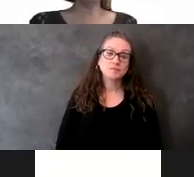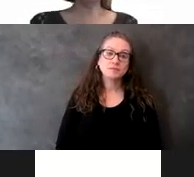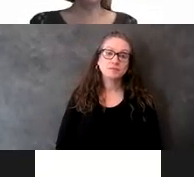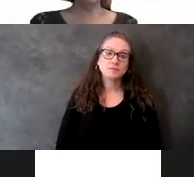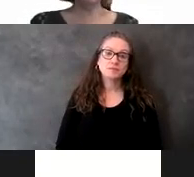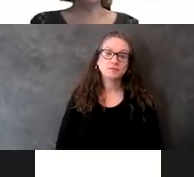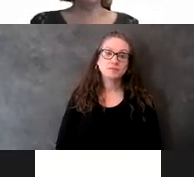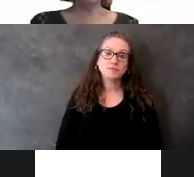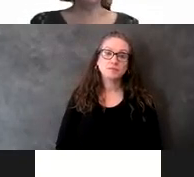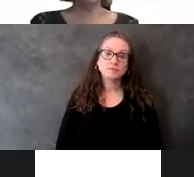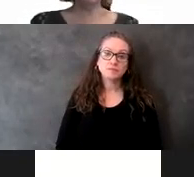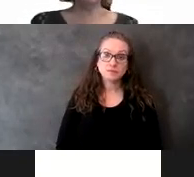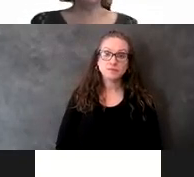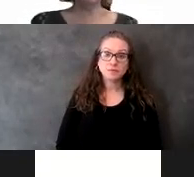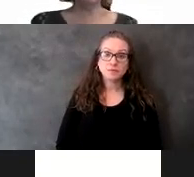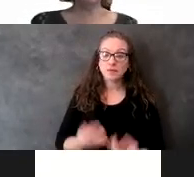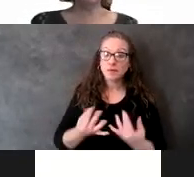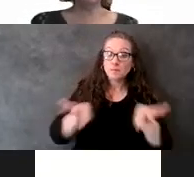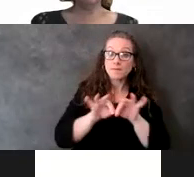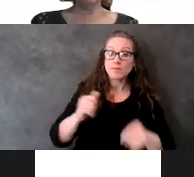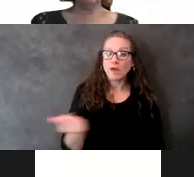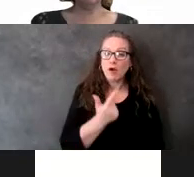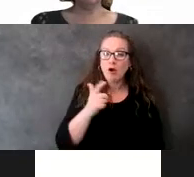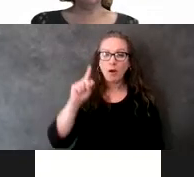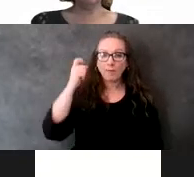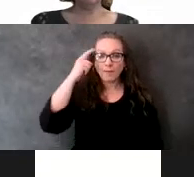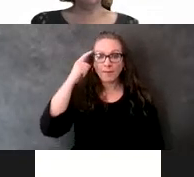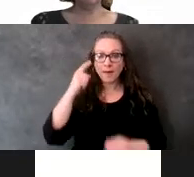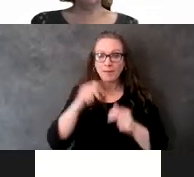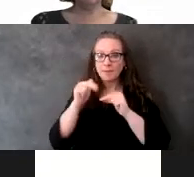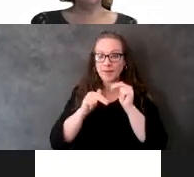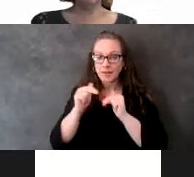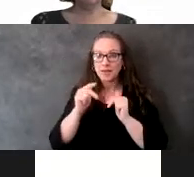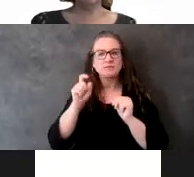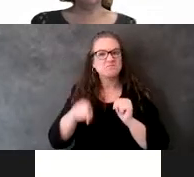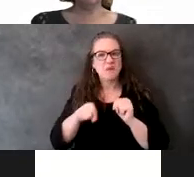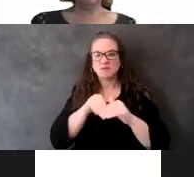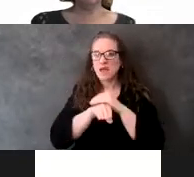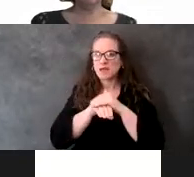of our public facilities be accessible in its path of travel.